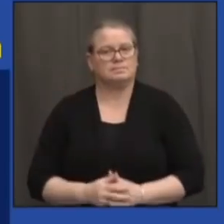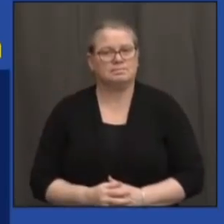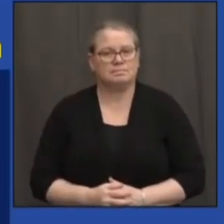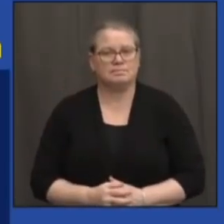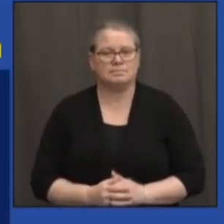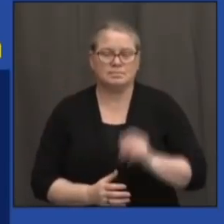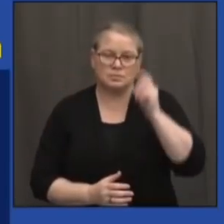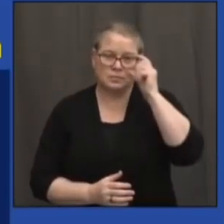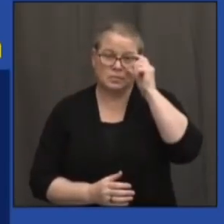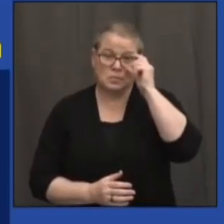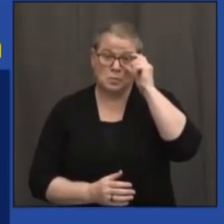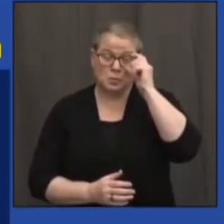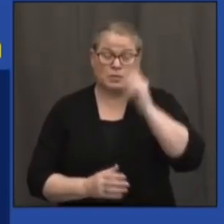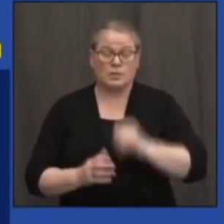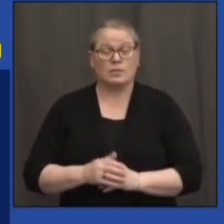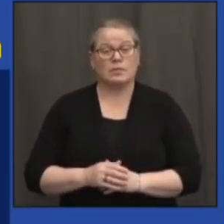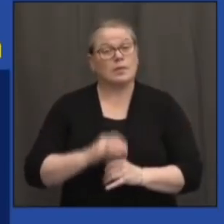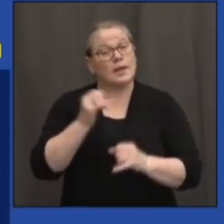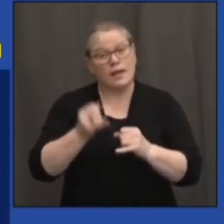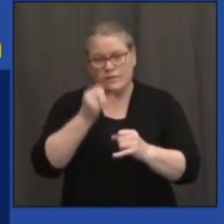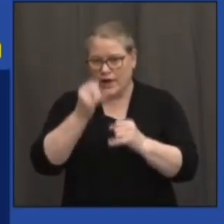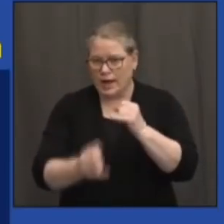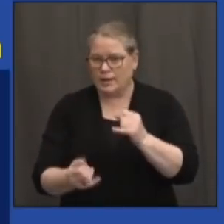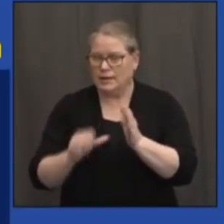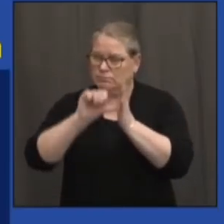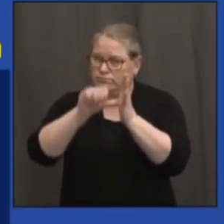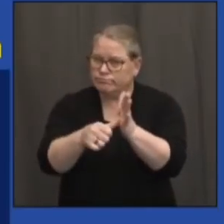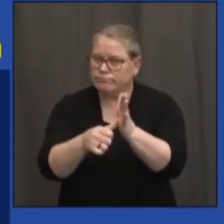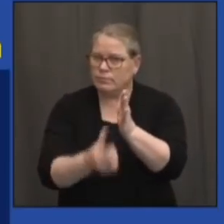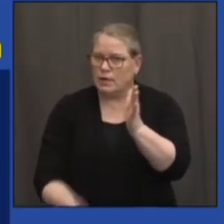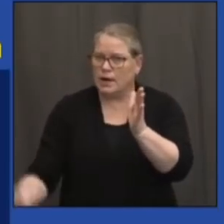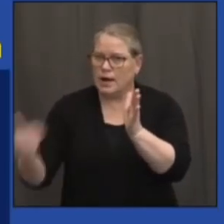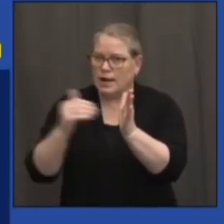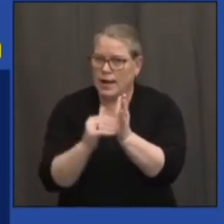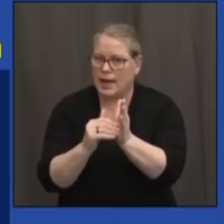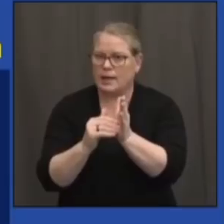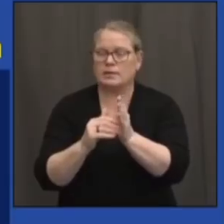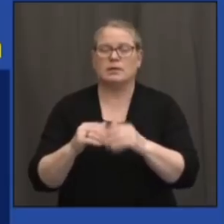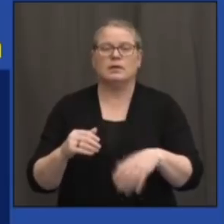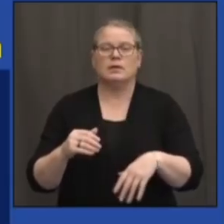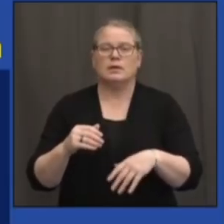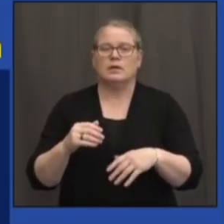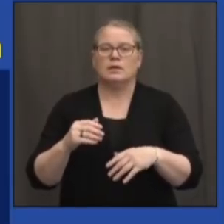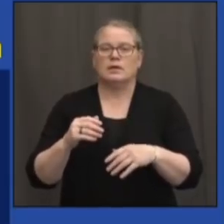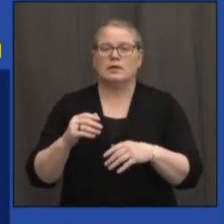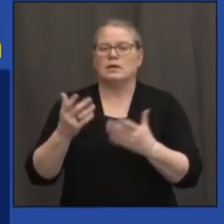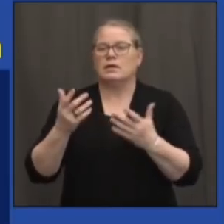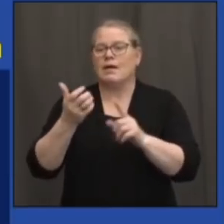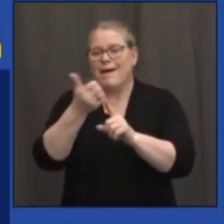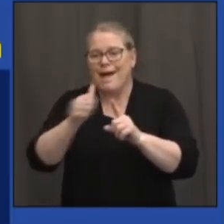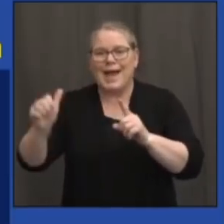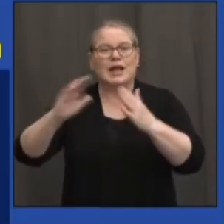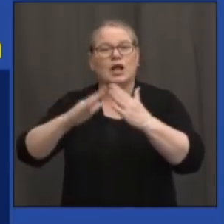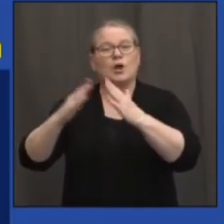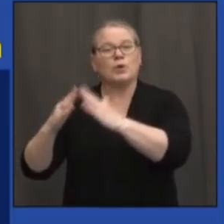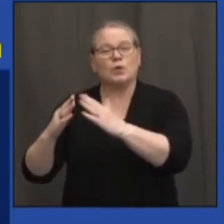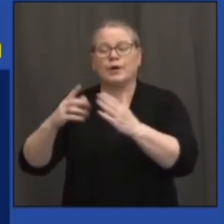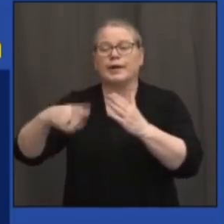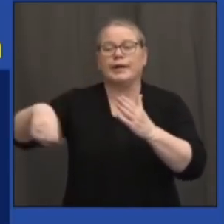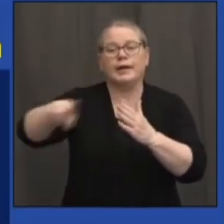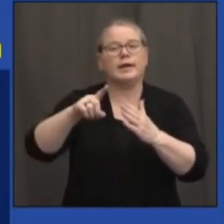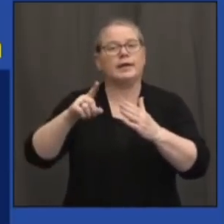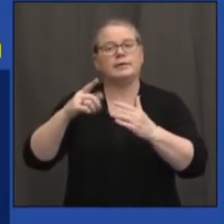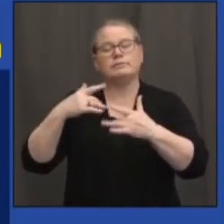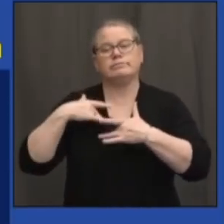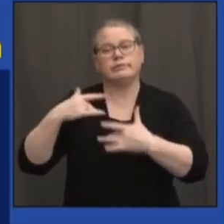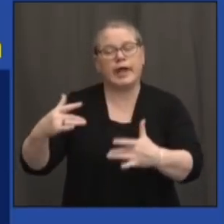we reinforce our particular emphasis and make sure that no disadvantaged, underserved community is left behind. And these